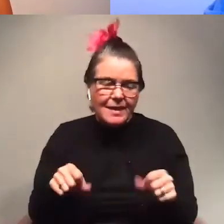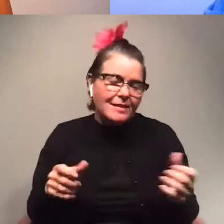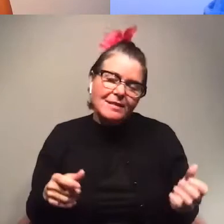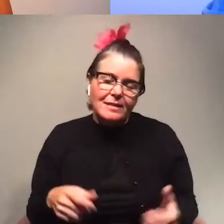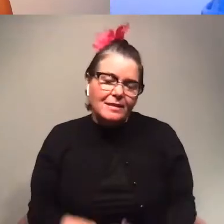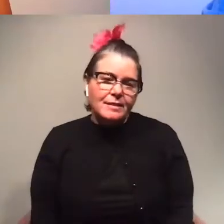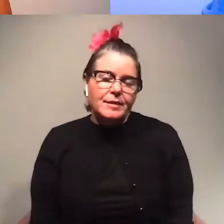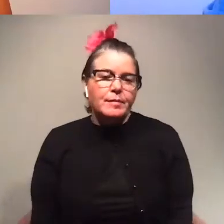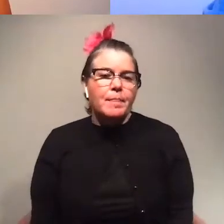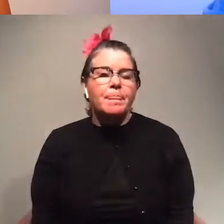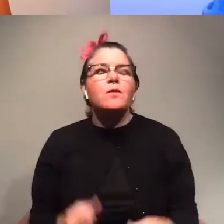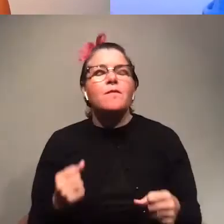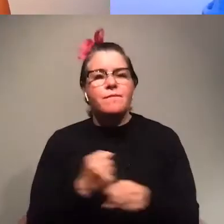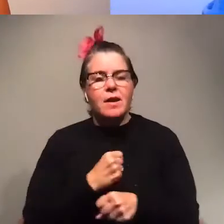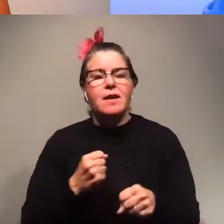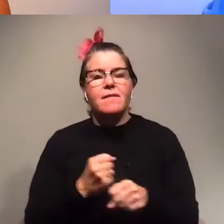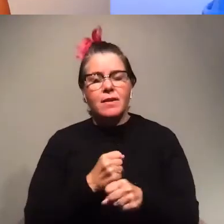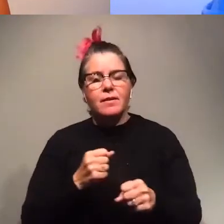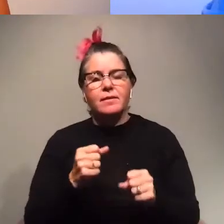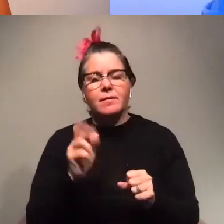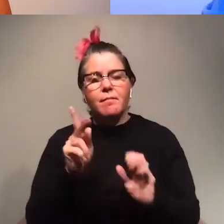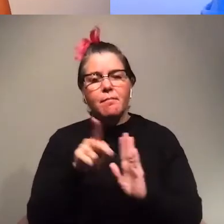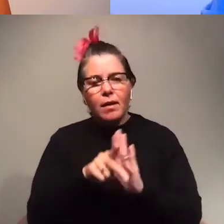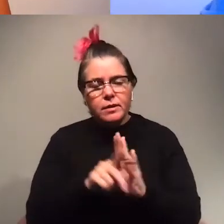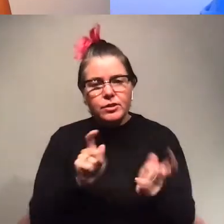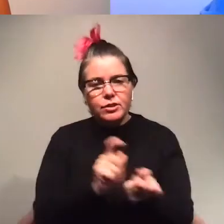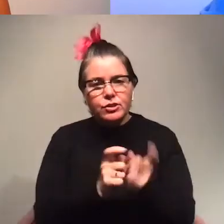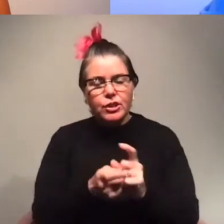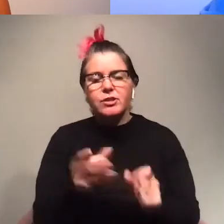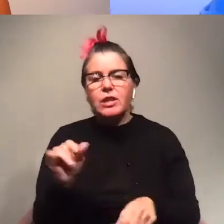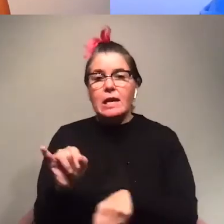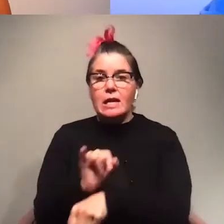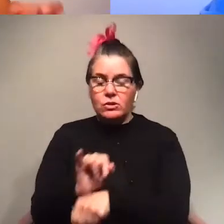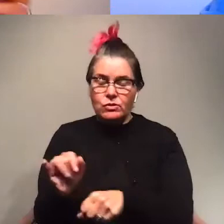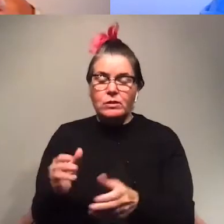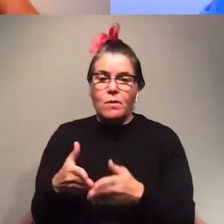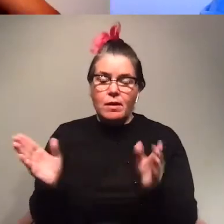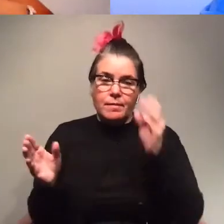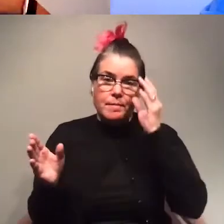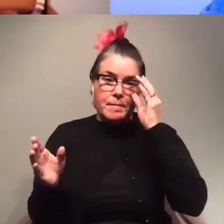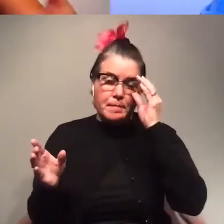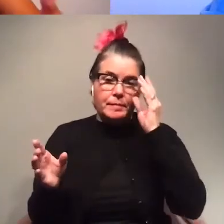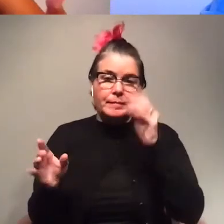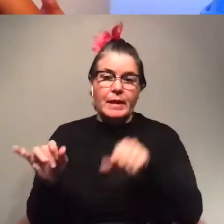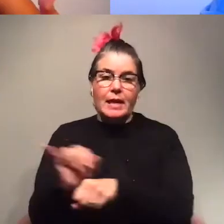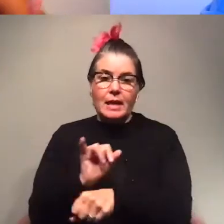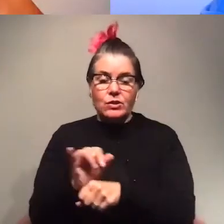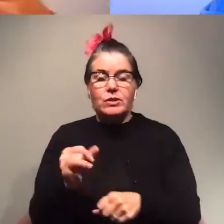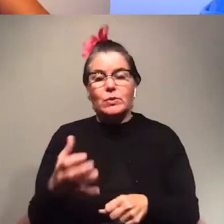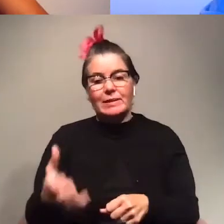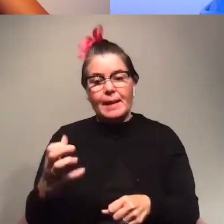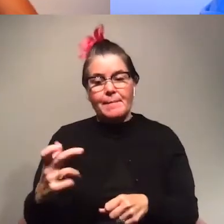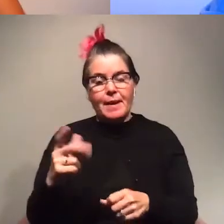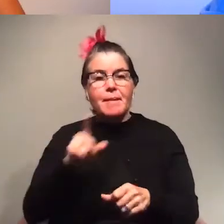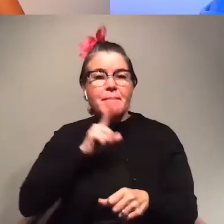fighting for policy change on a larger level, and like industry to actually take back the plastic items that they give